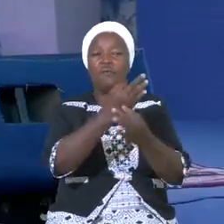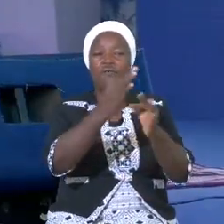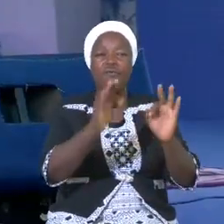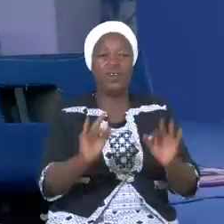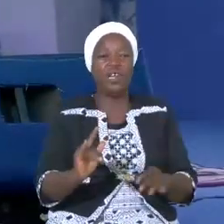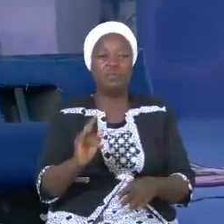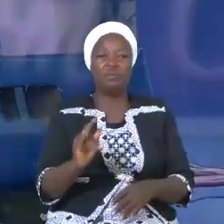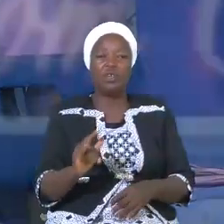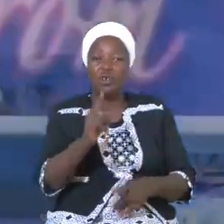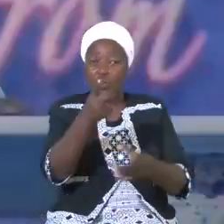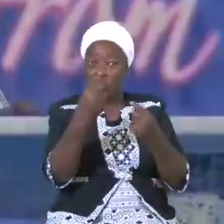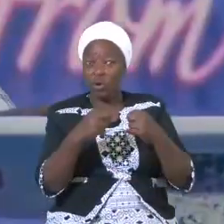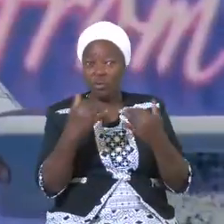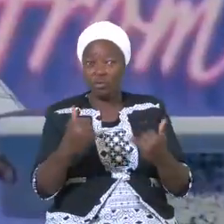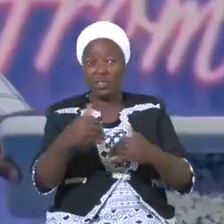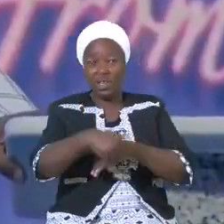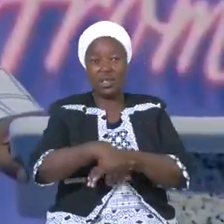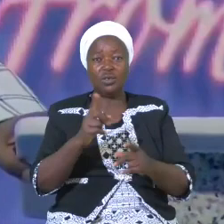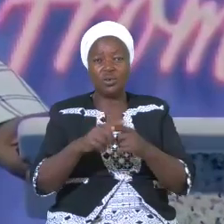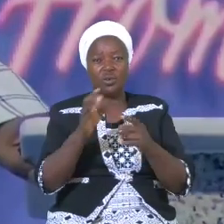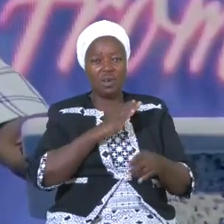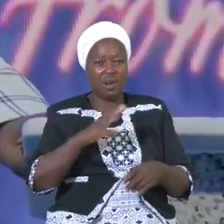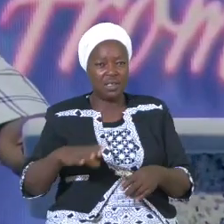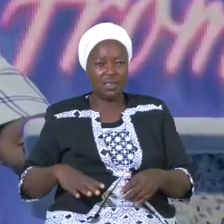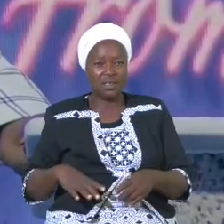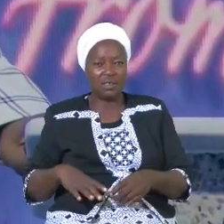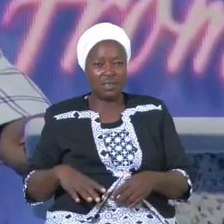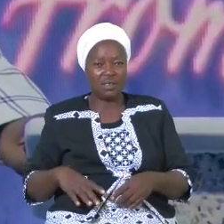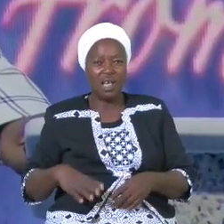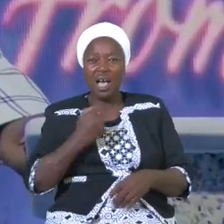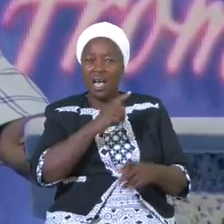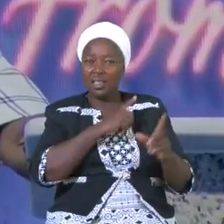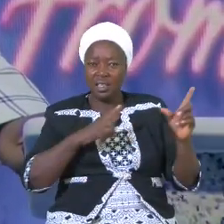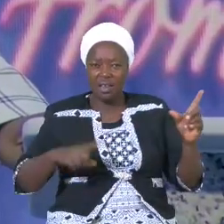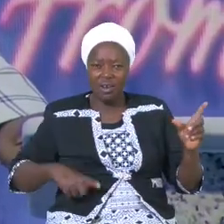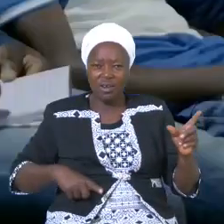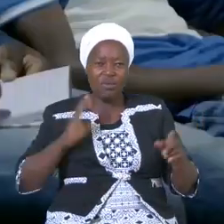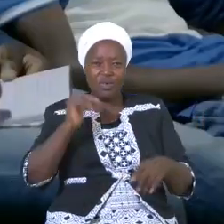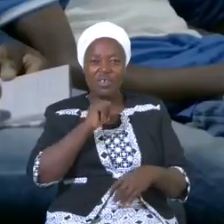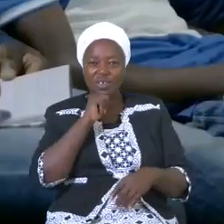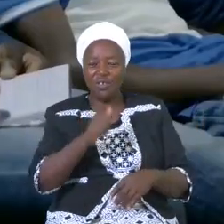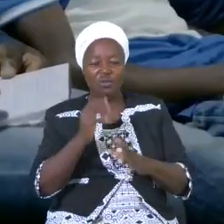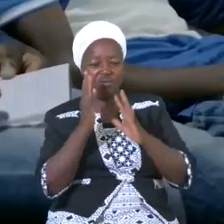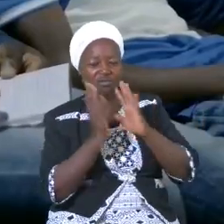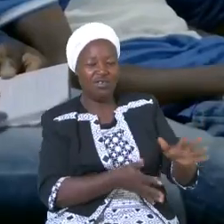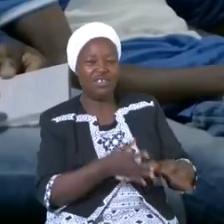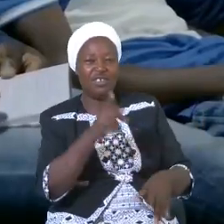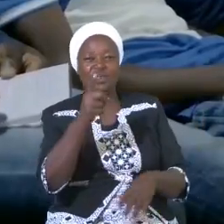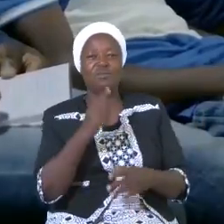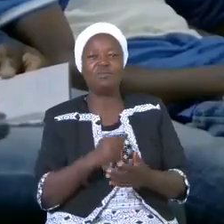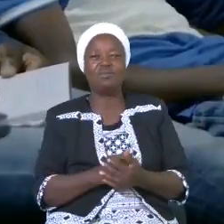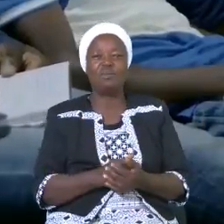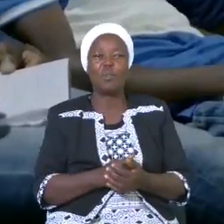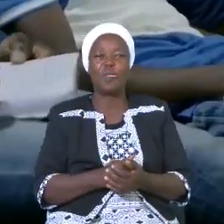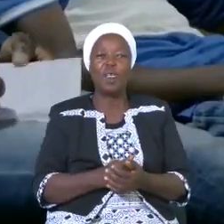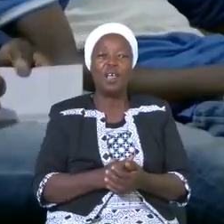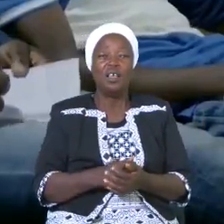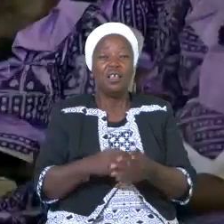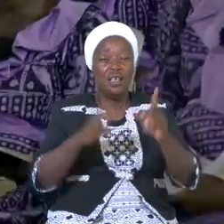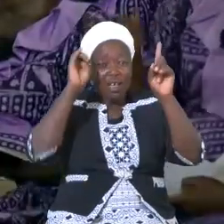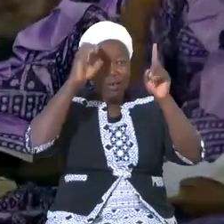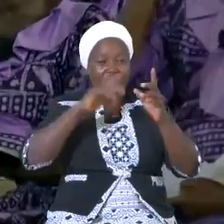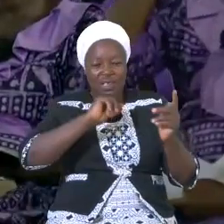tonight to christ and the lord will not reject you he will transform your